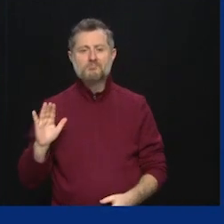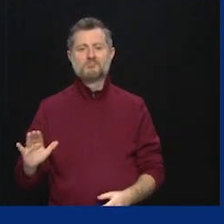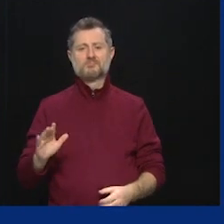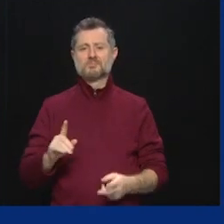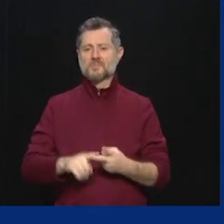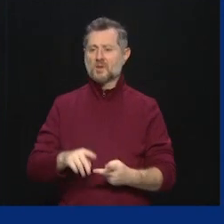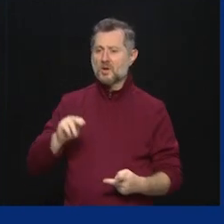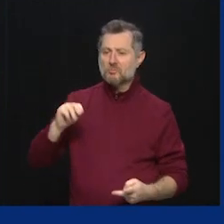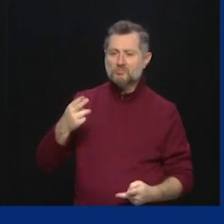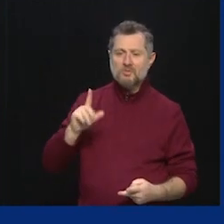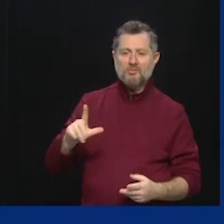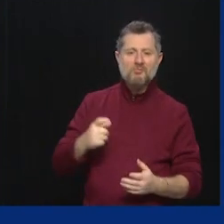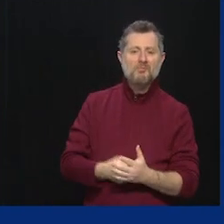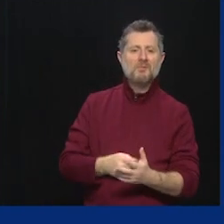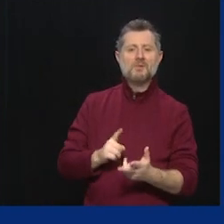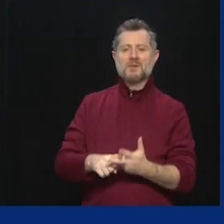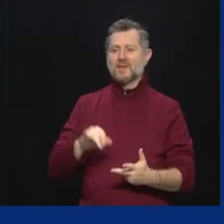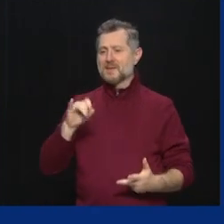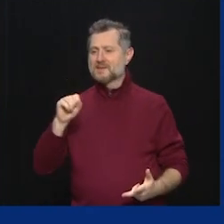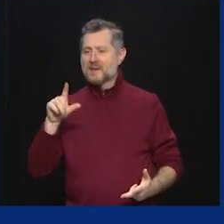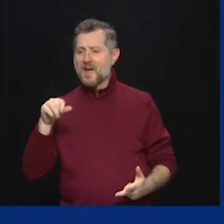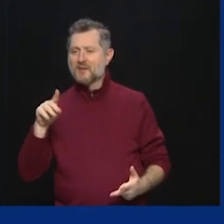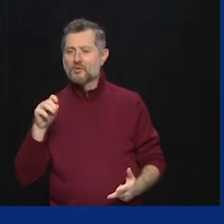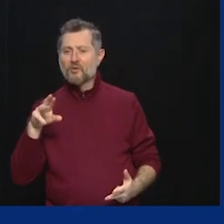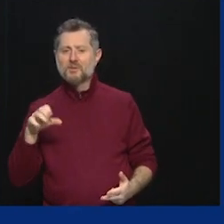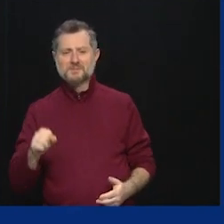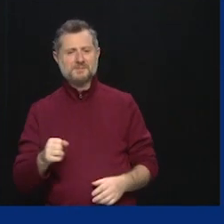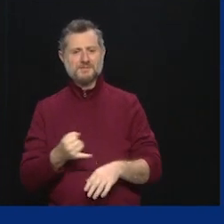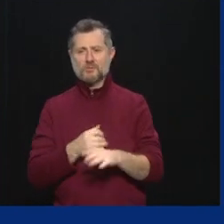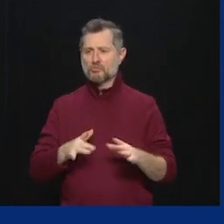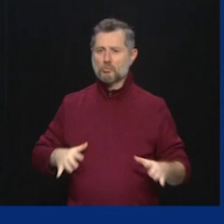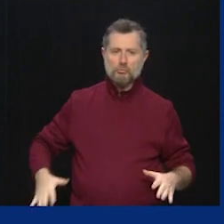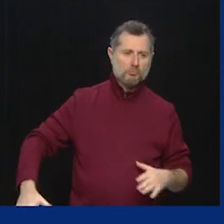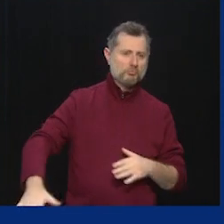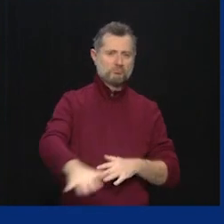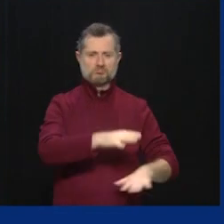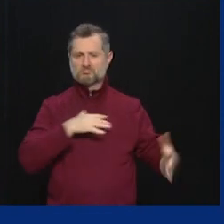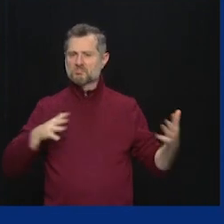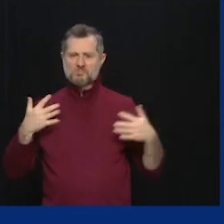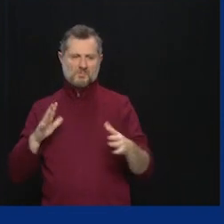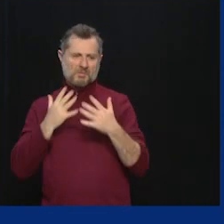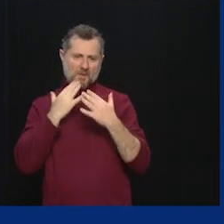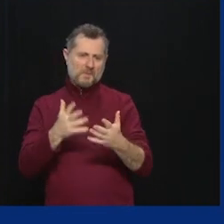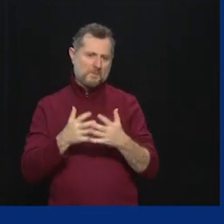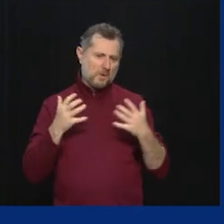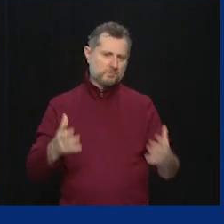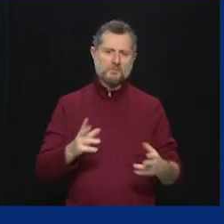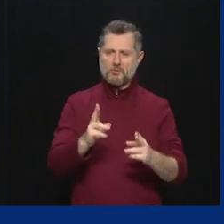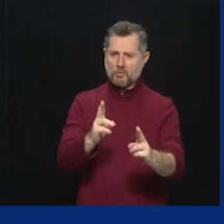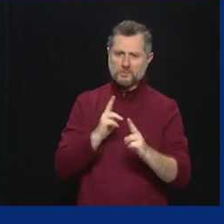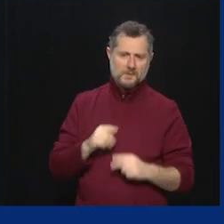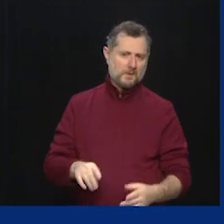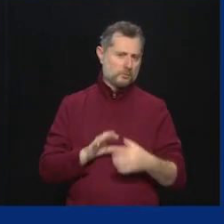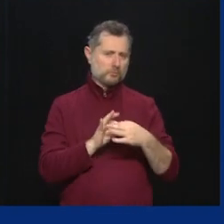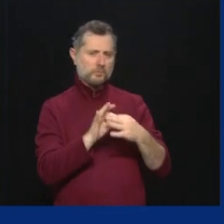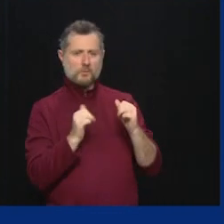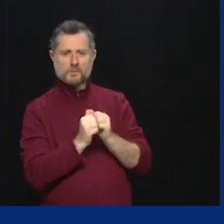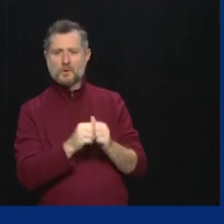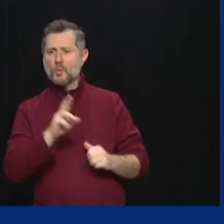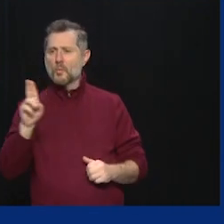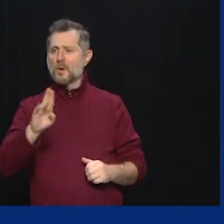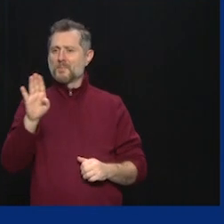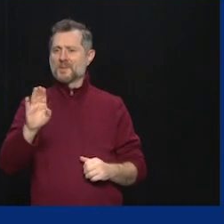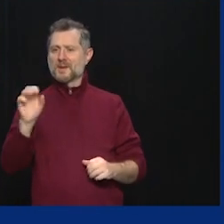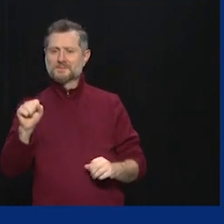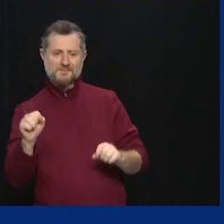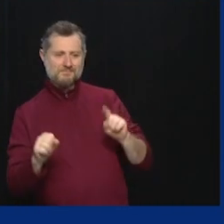NHL, to the Islanders, and to this whole area. So thank you very much, and we're honored to be associated with UBS. Listening to